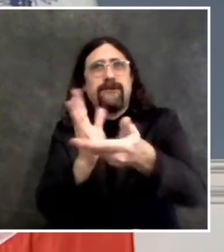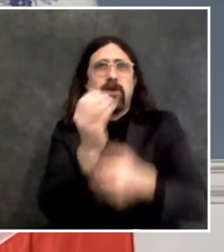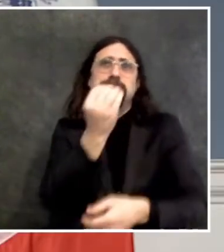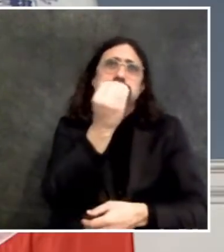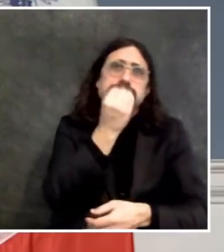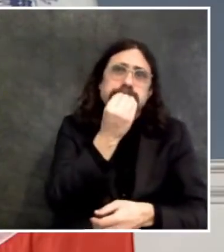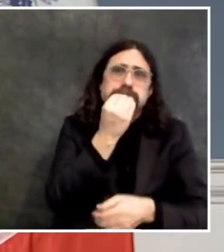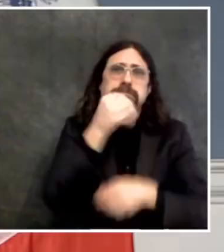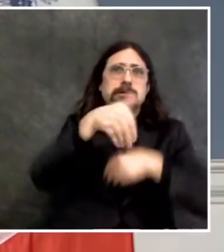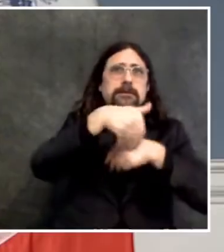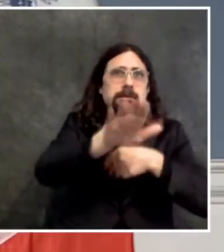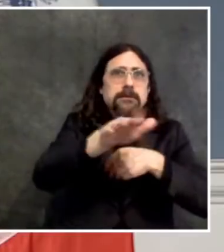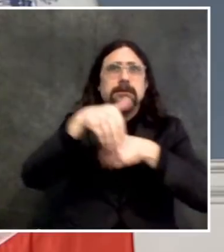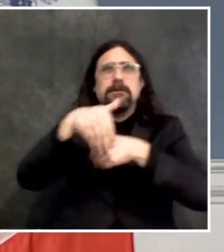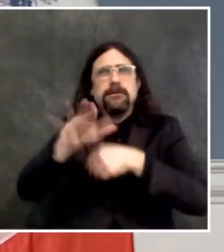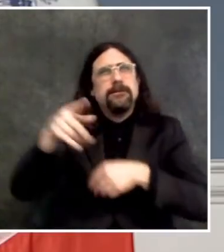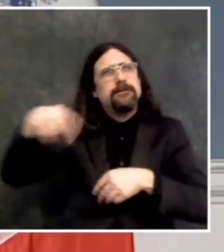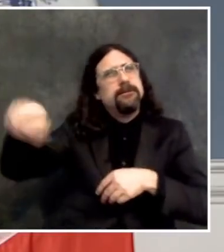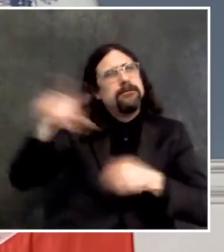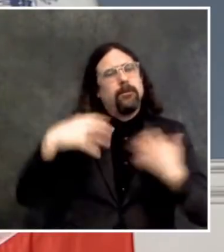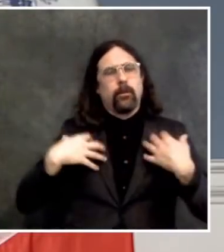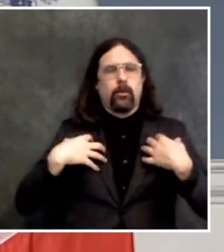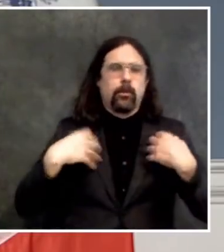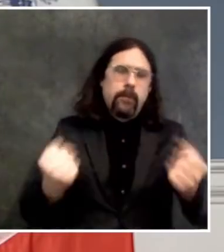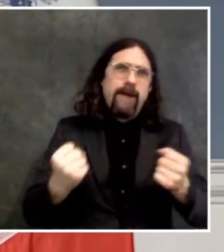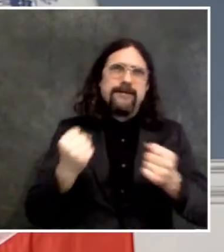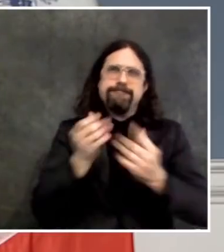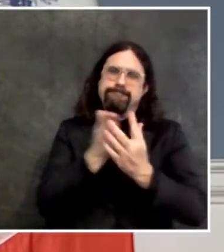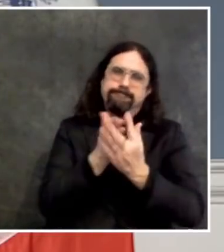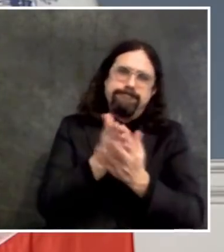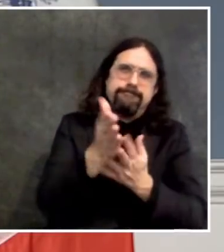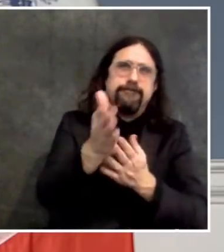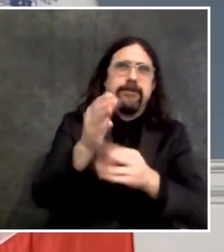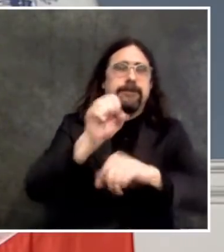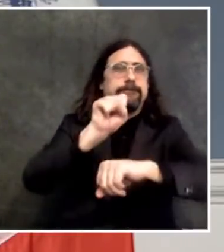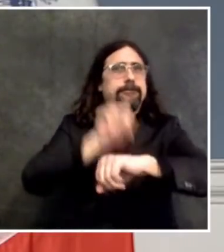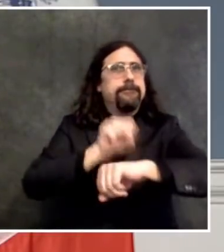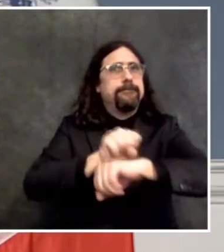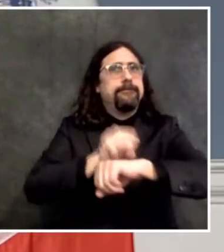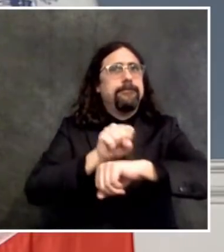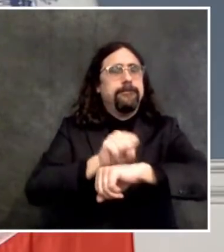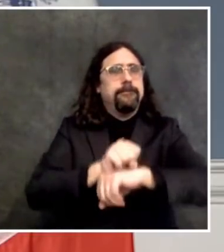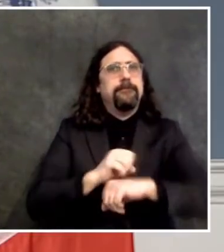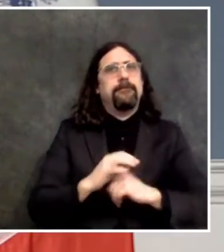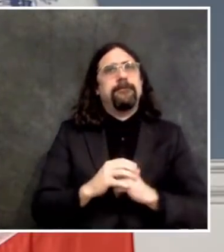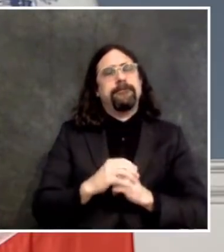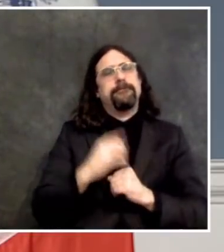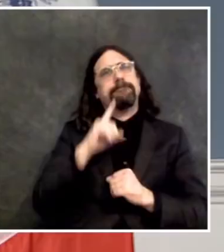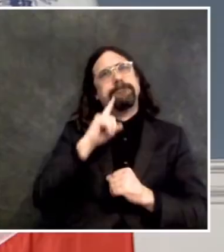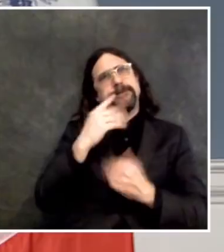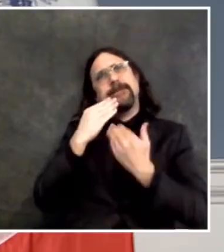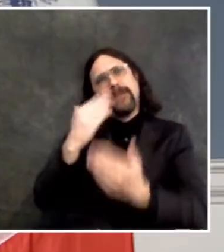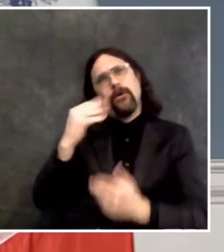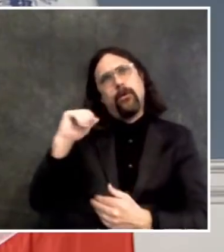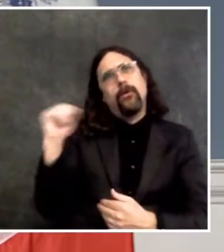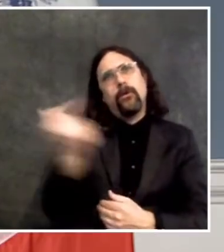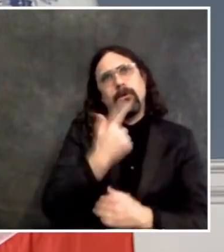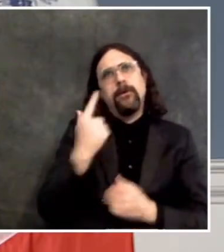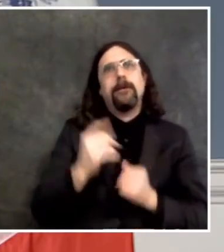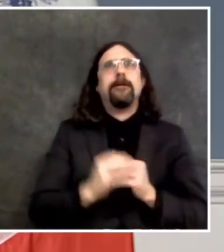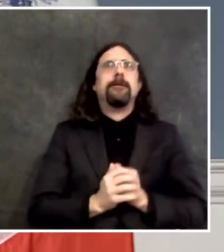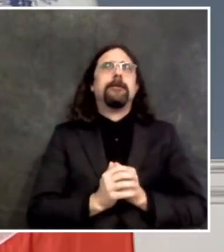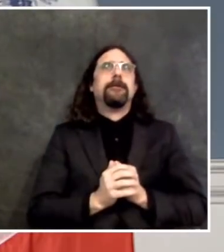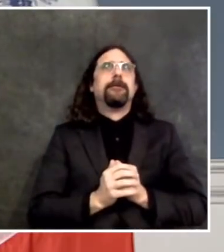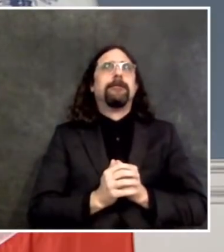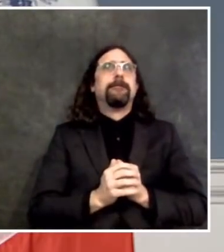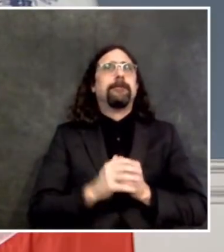distancing, who are doing it right, who are looking out for each other. Everyone is showing an incredible spirit of perseverance.